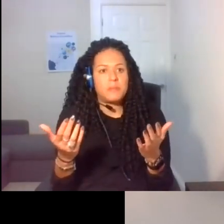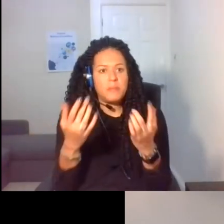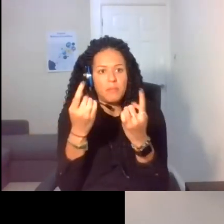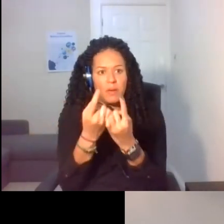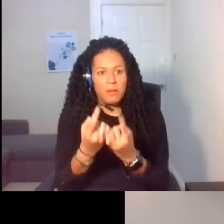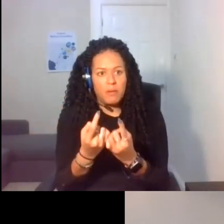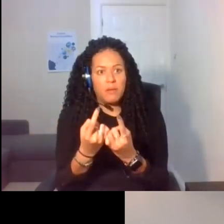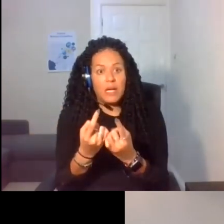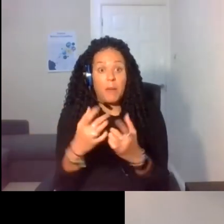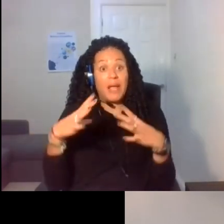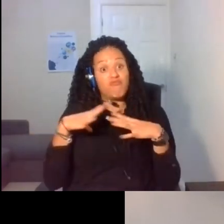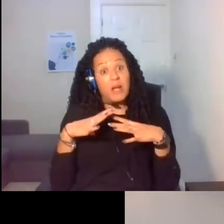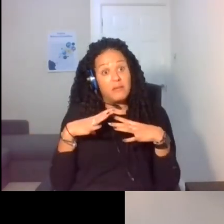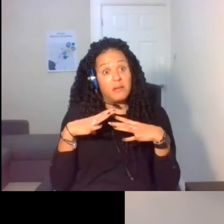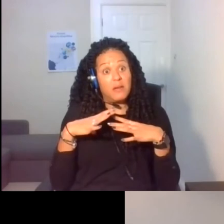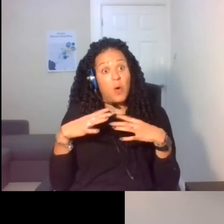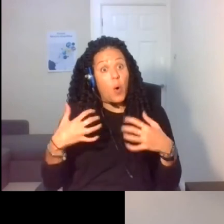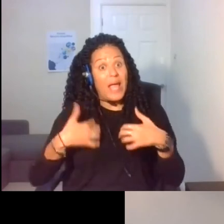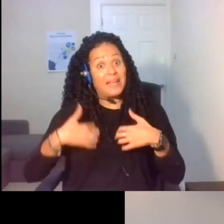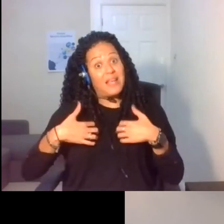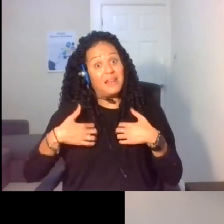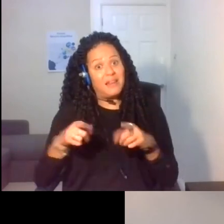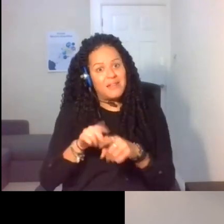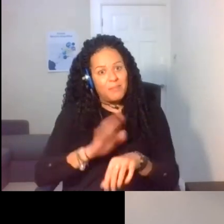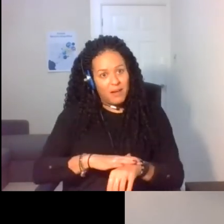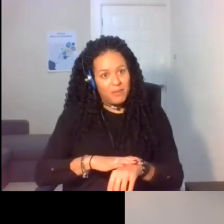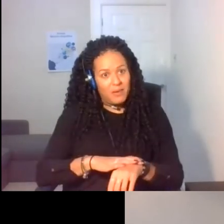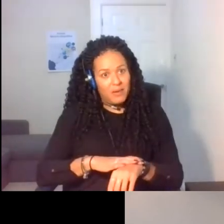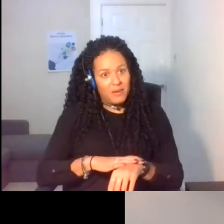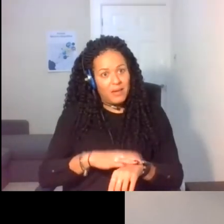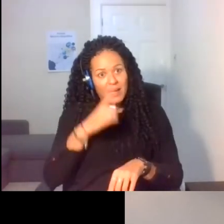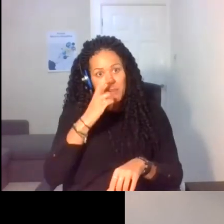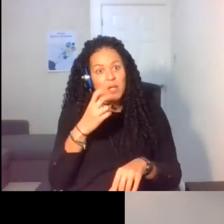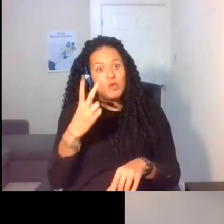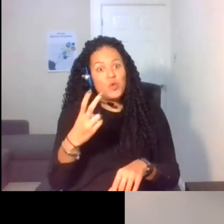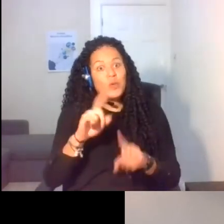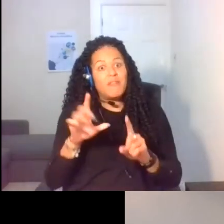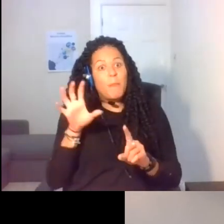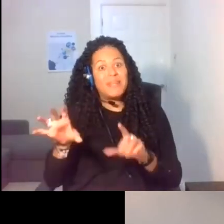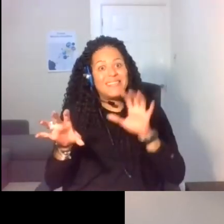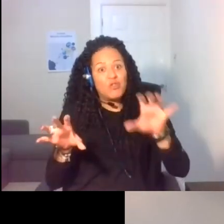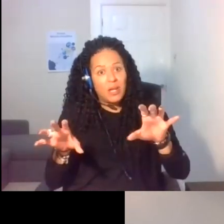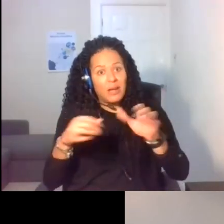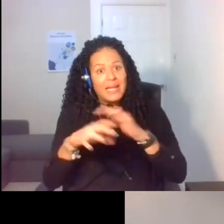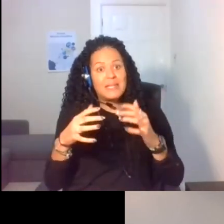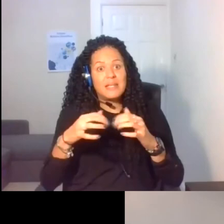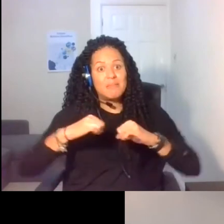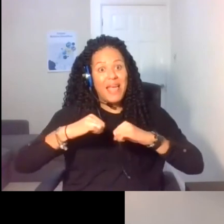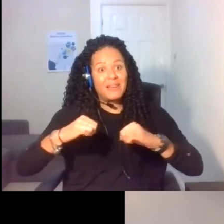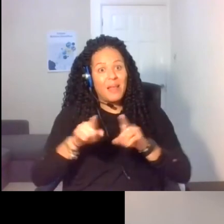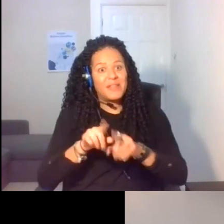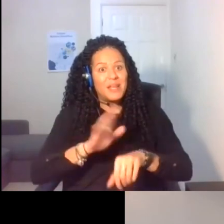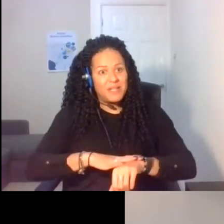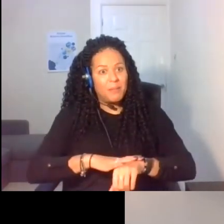at rest and excited at the same time. It can be at two position in space at the same time.